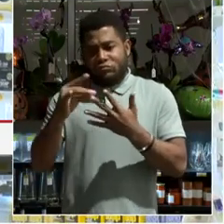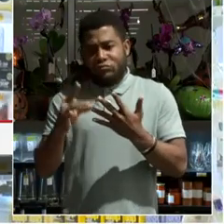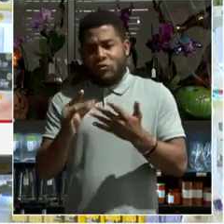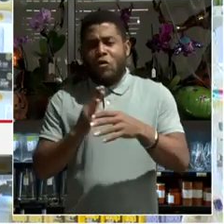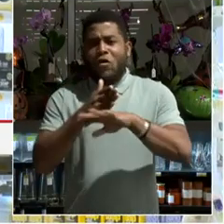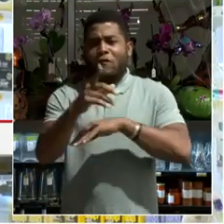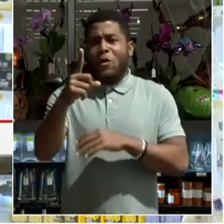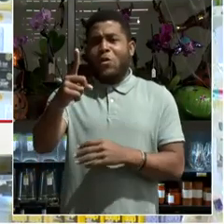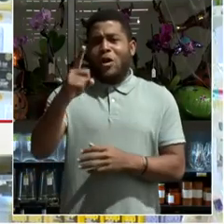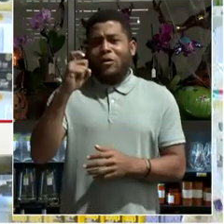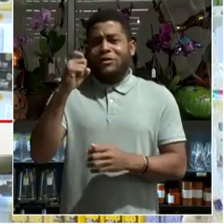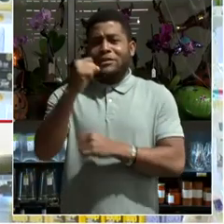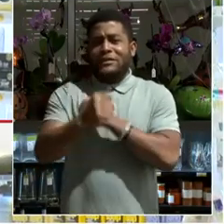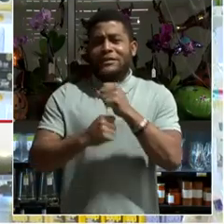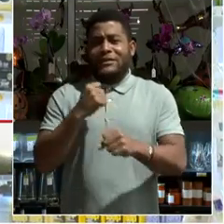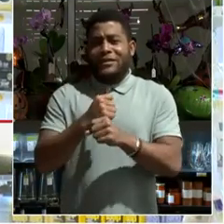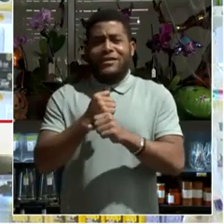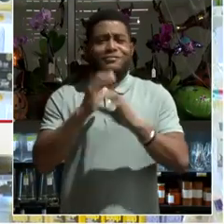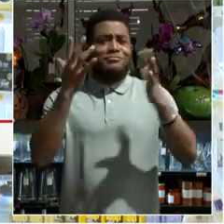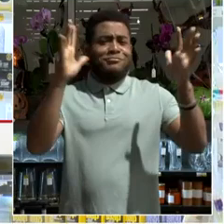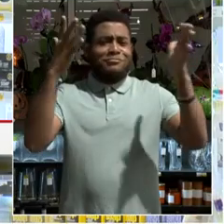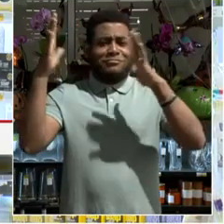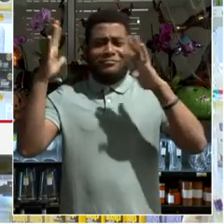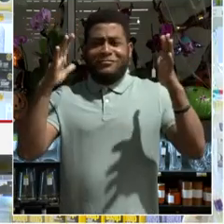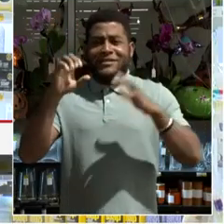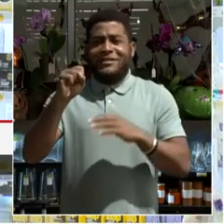let's give a big hand to Safeway.